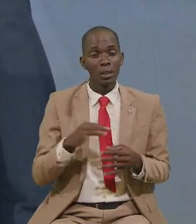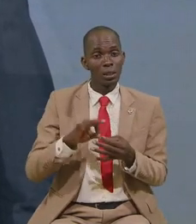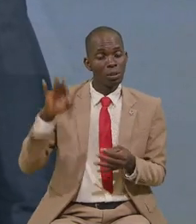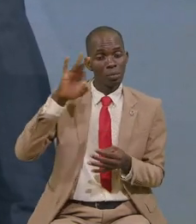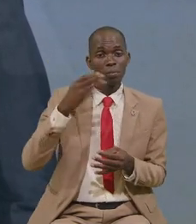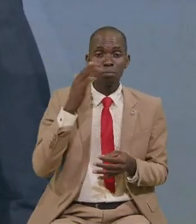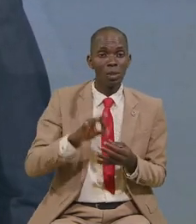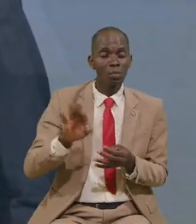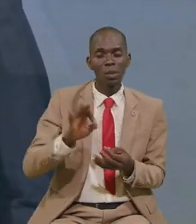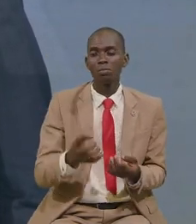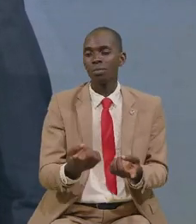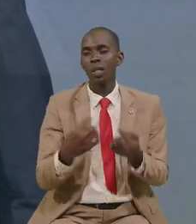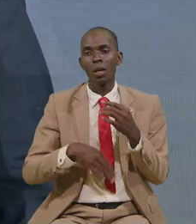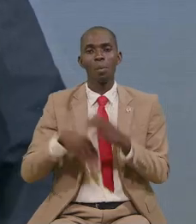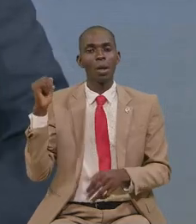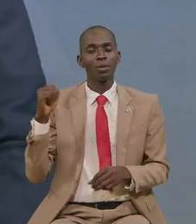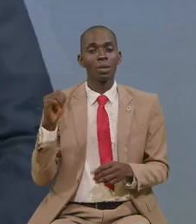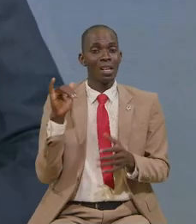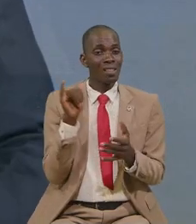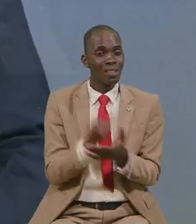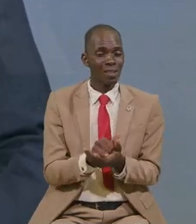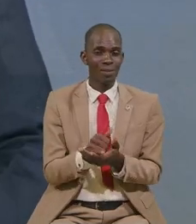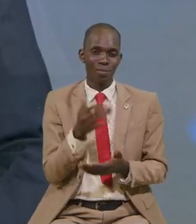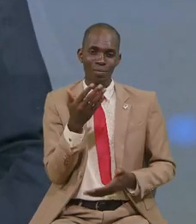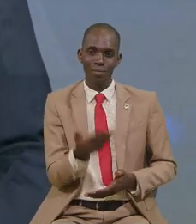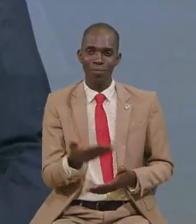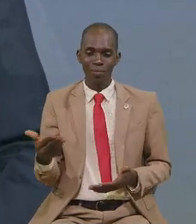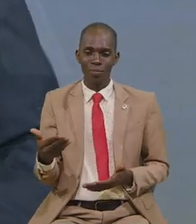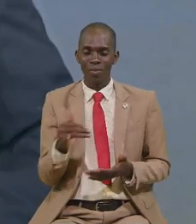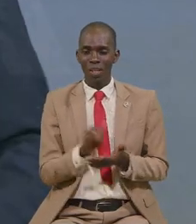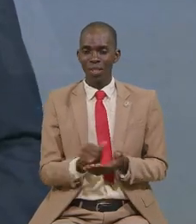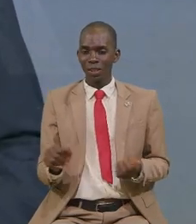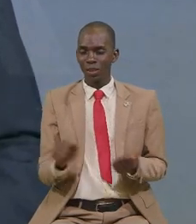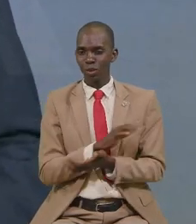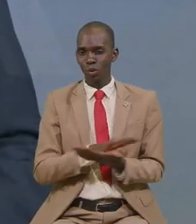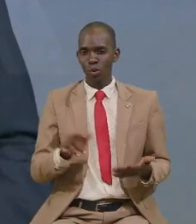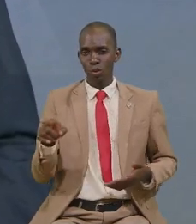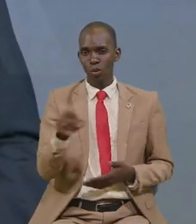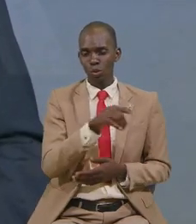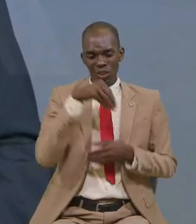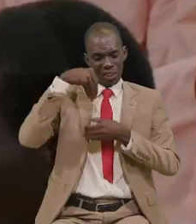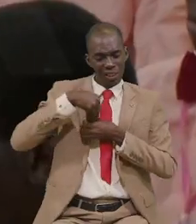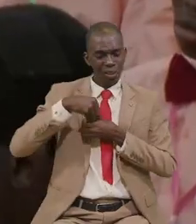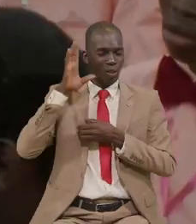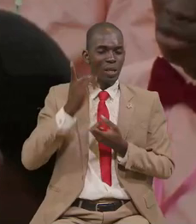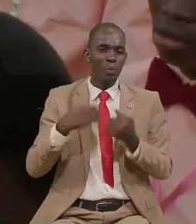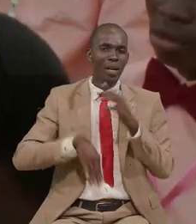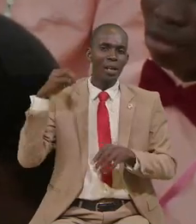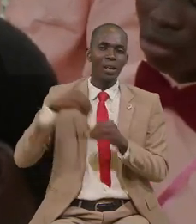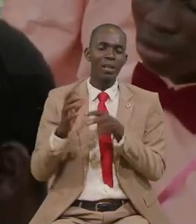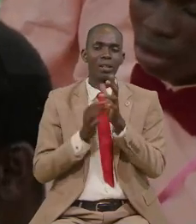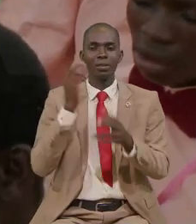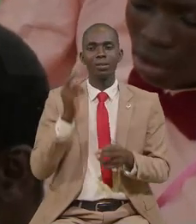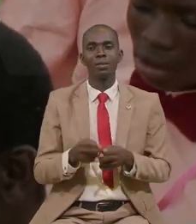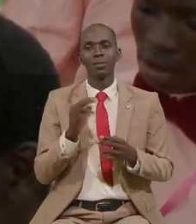out. That thing destroying you on the inside will come out today.